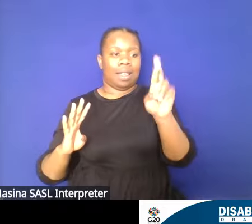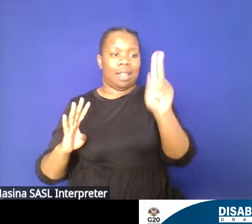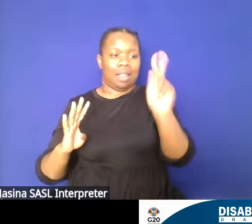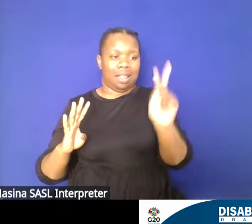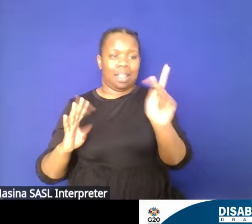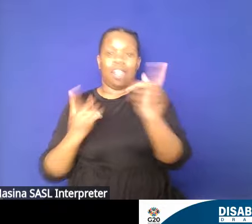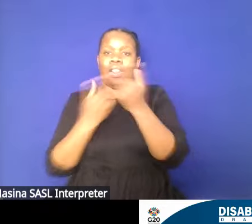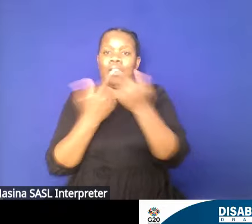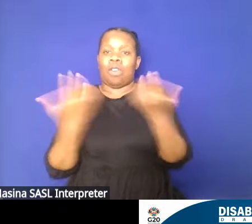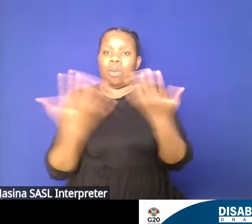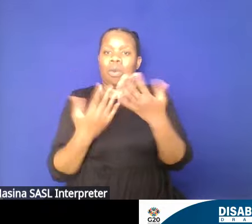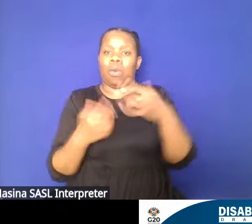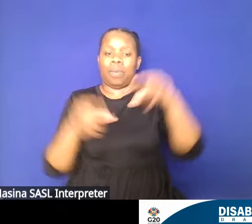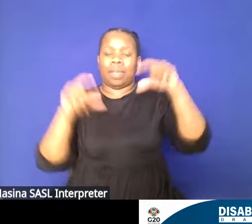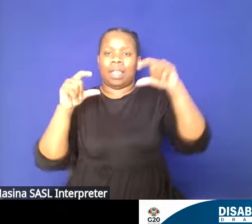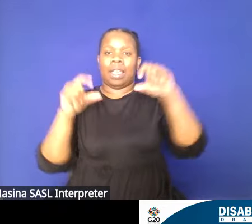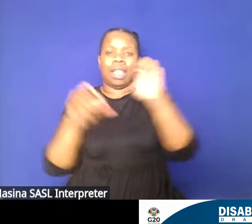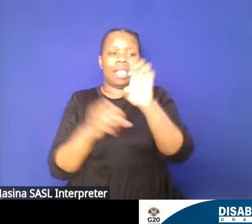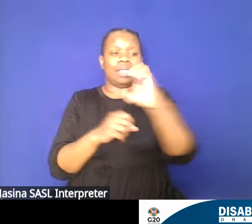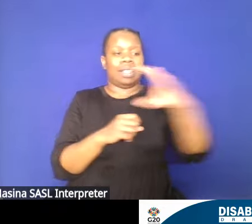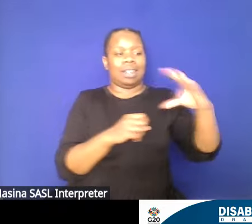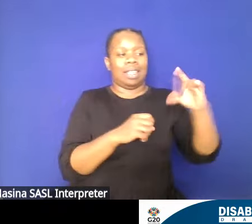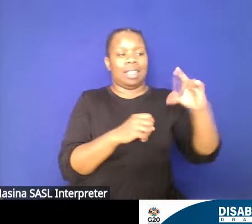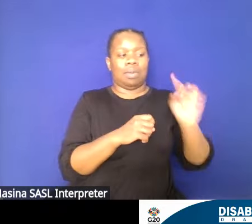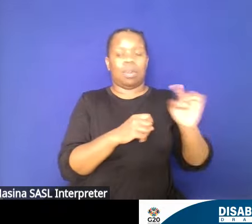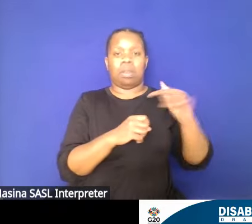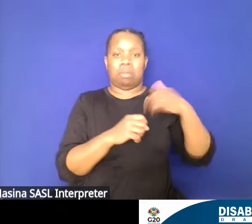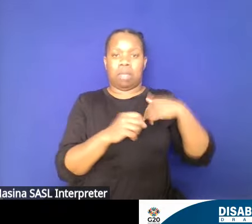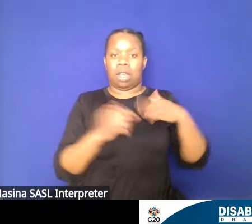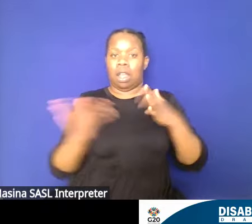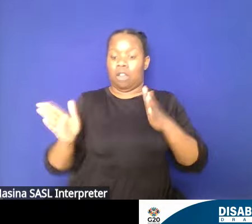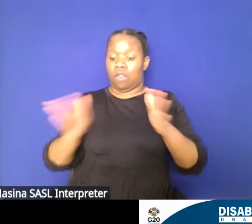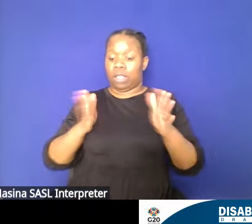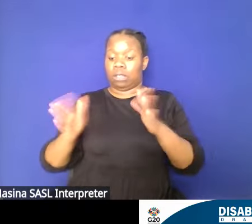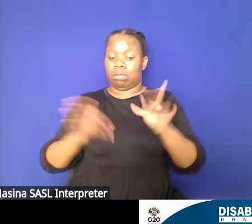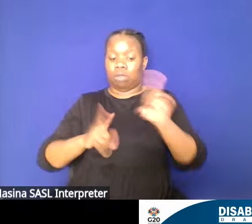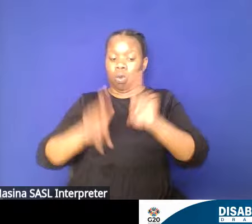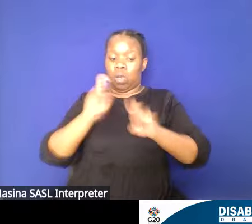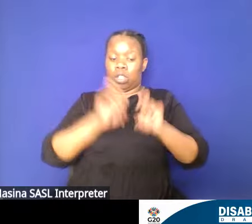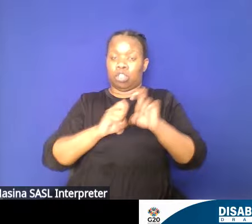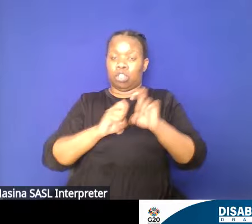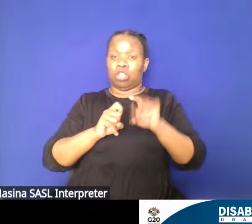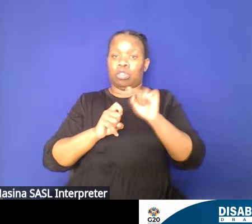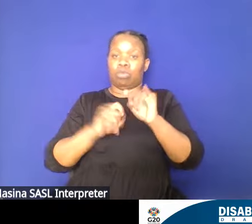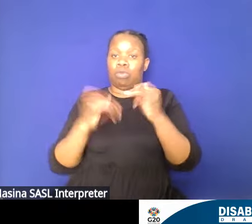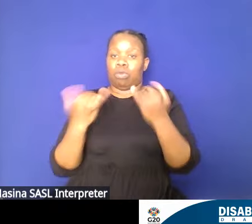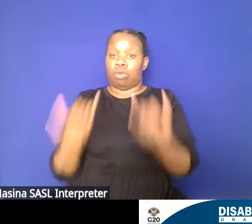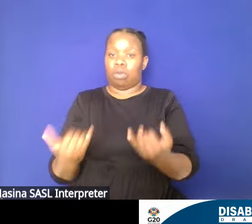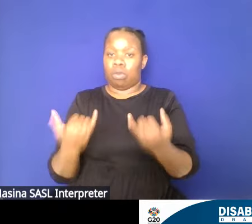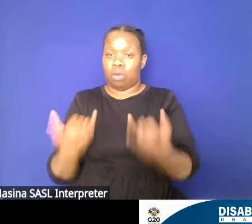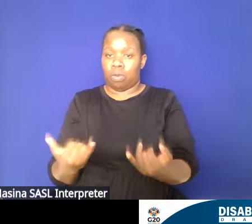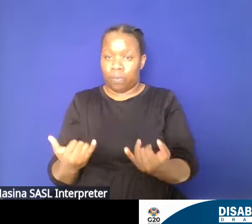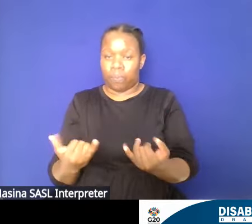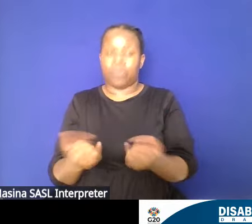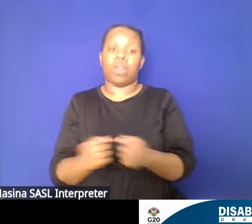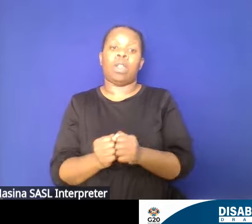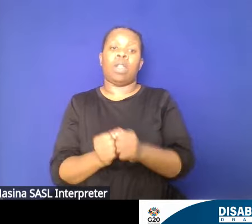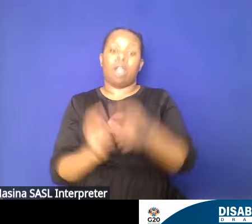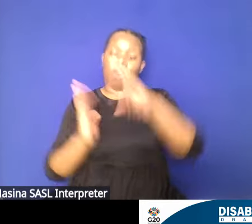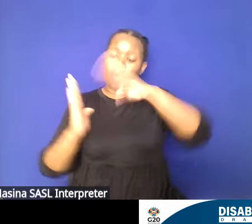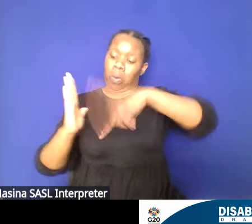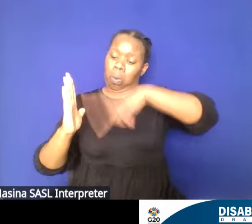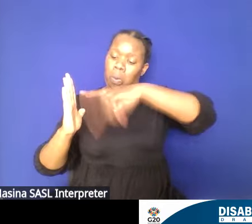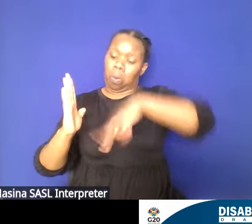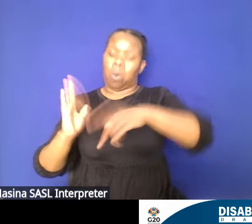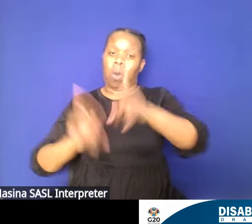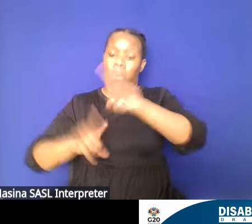the Eastern Cape. I will be facilitating the Q&A sessions. We'll be reading the questions as we